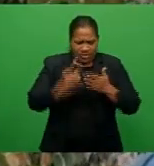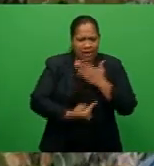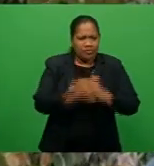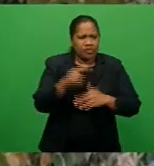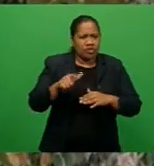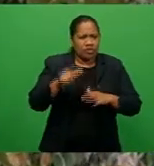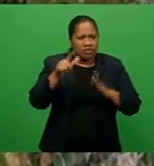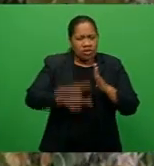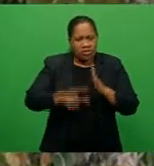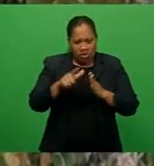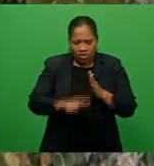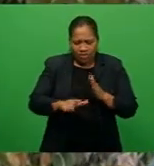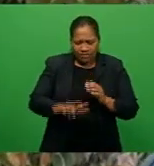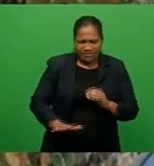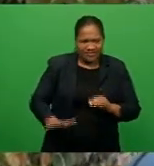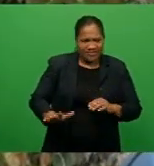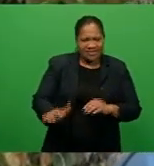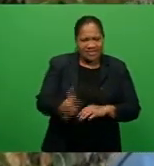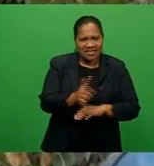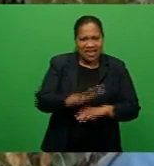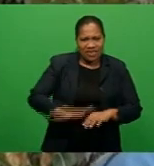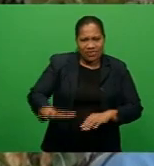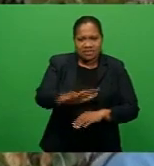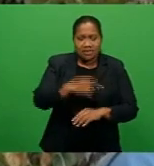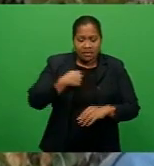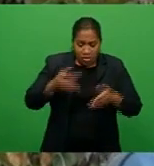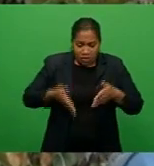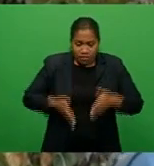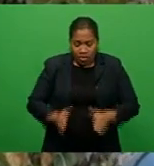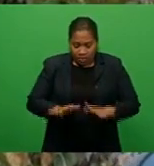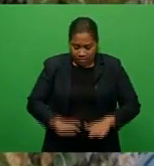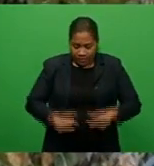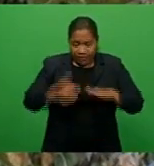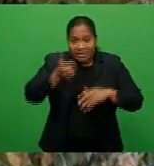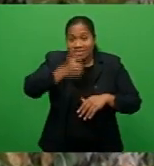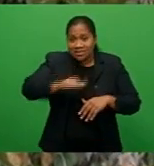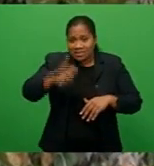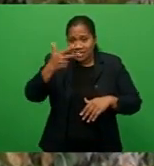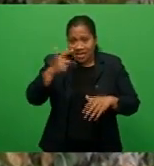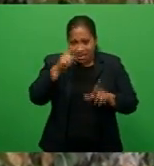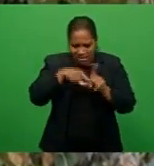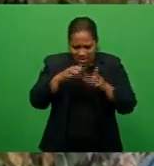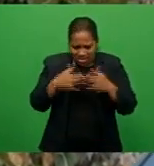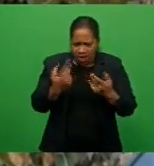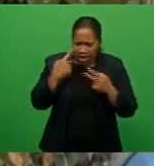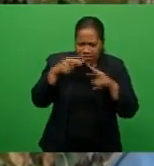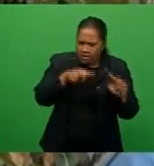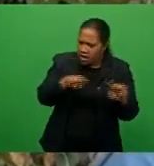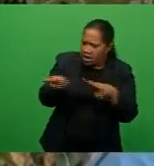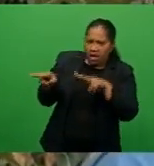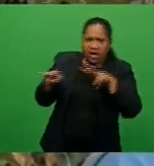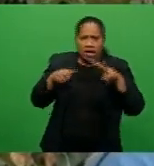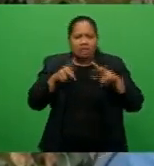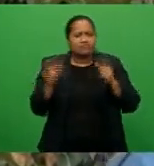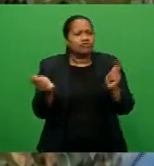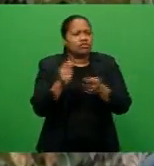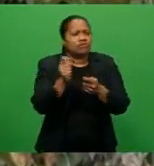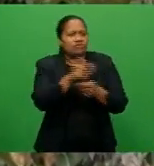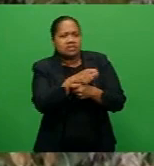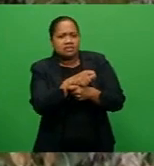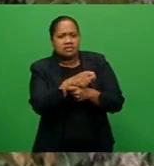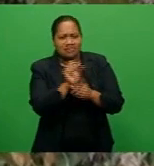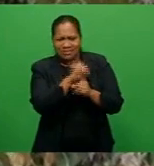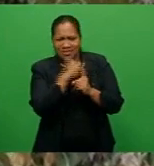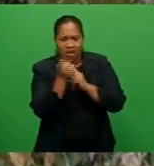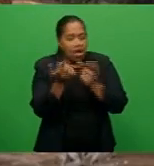I was born and raised in this village for 68 years now. I have seen changes in our surroundings now when compared to 20